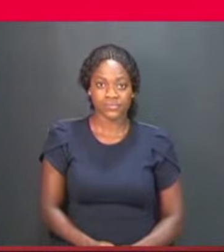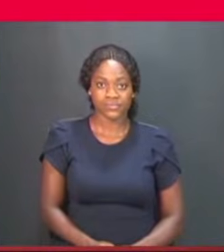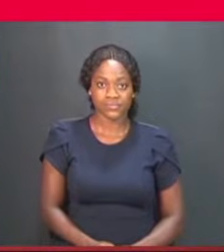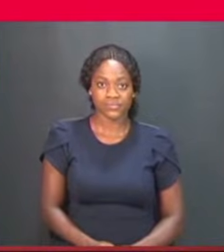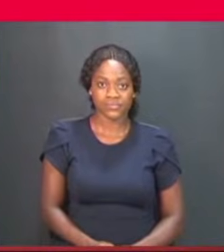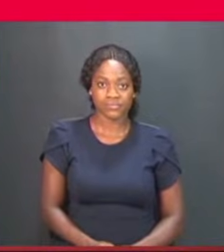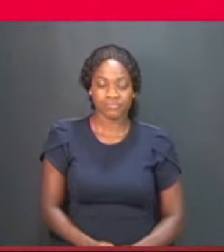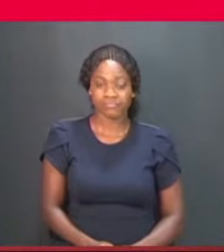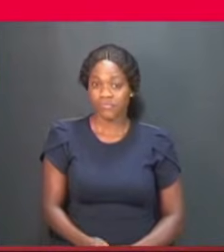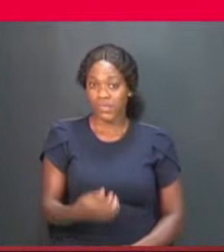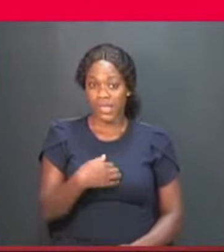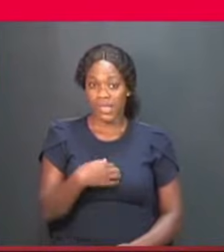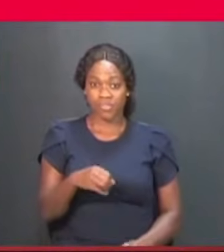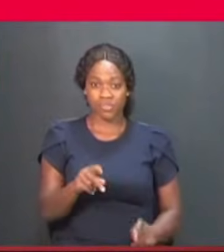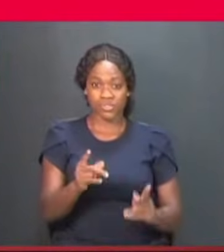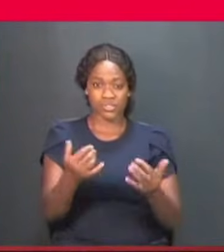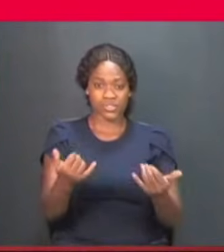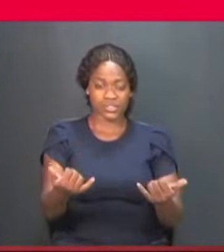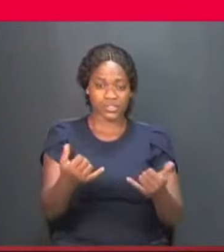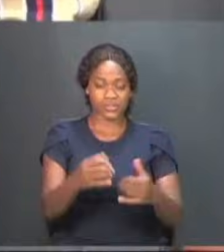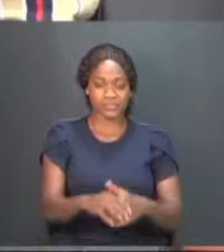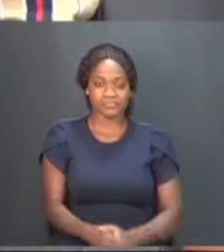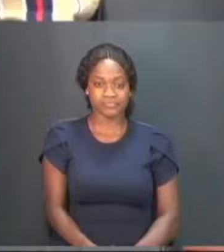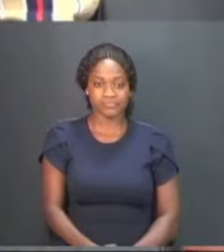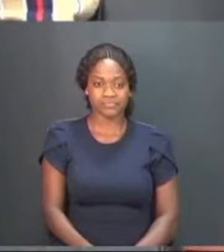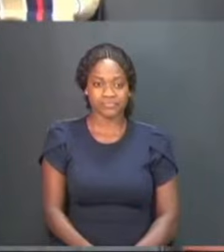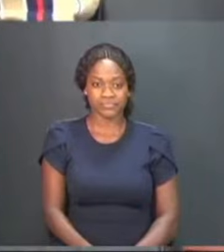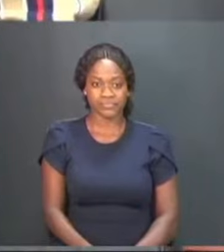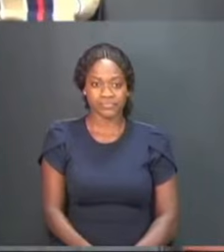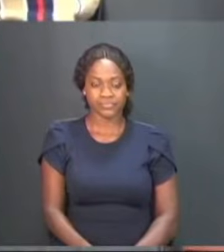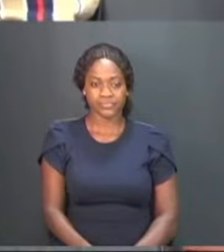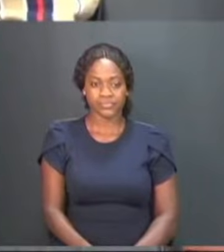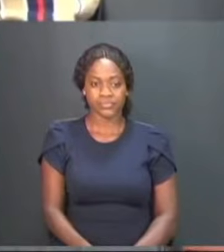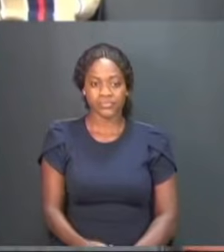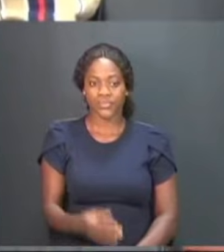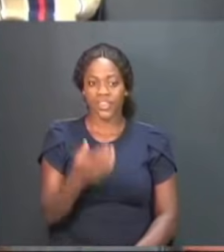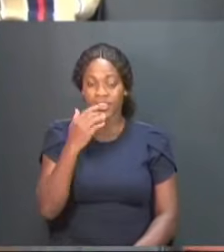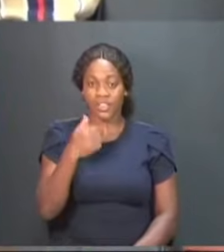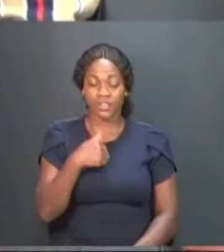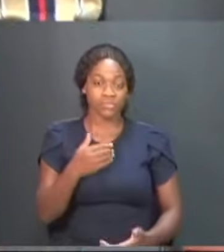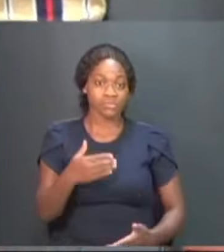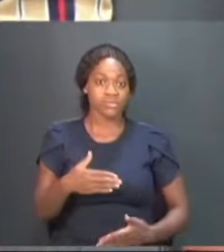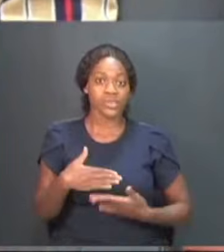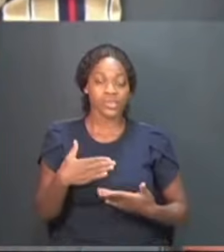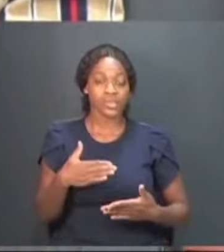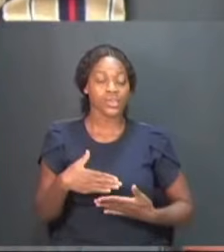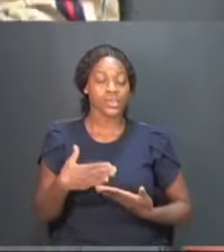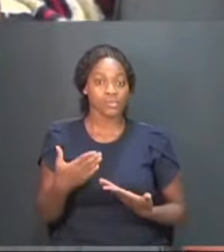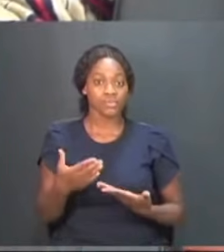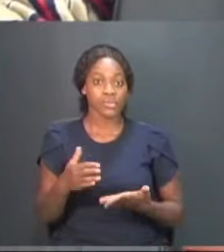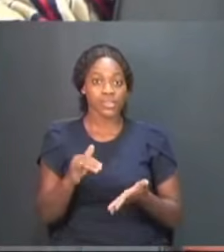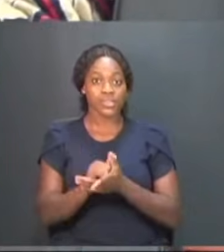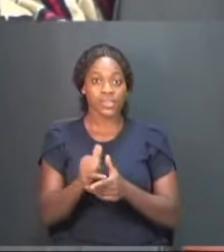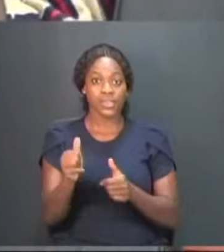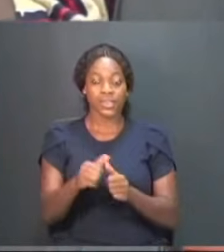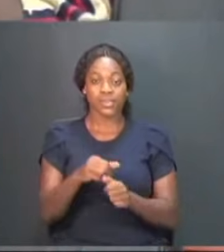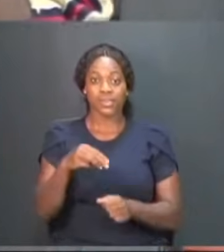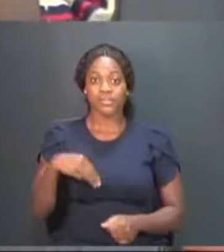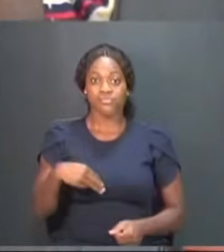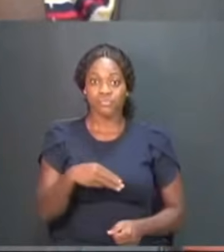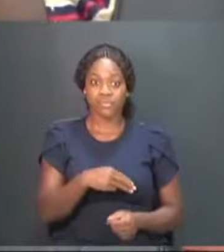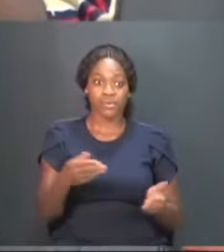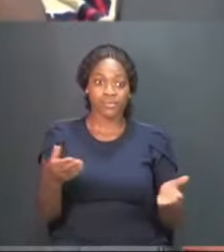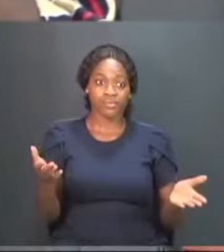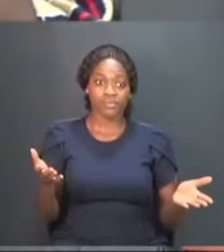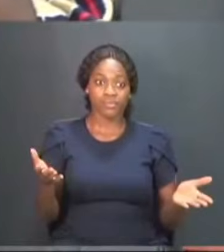Please, you have the floor. Thank you, Mr. Speaker. Mr. Speaker, I am excited that every member in this House